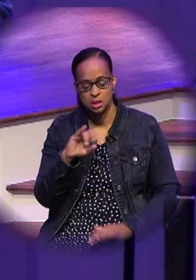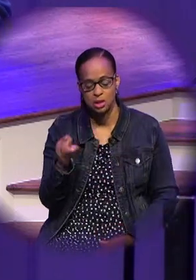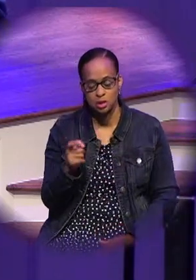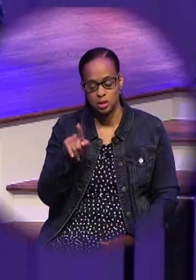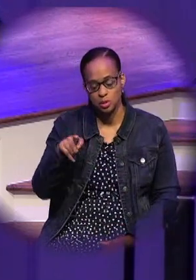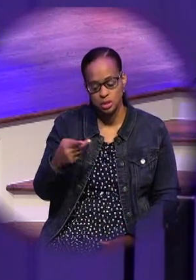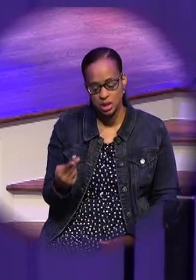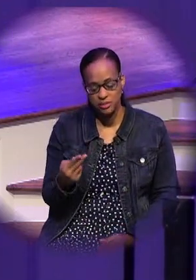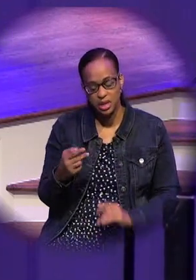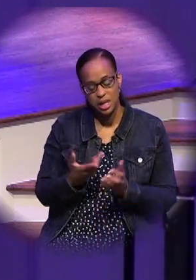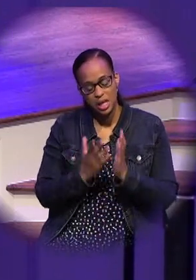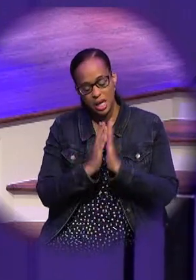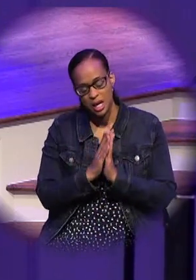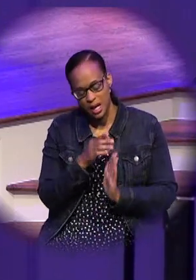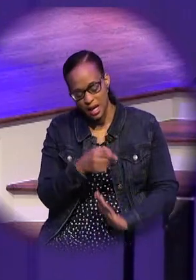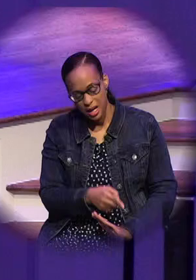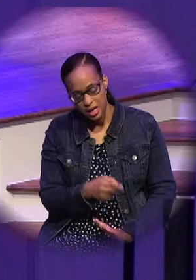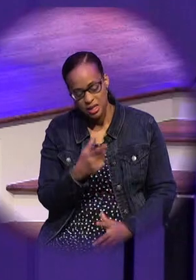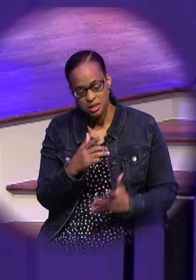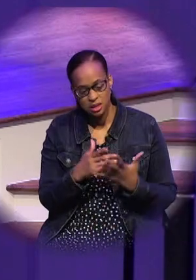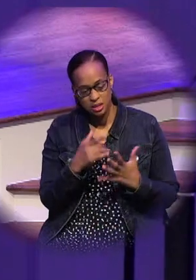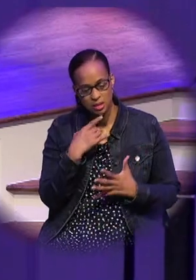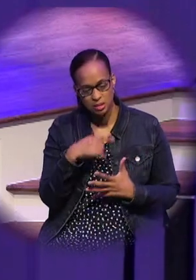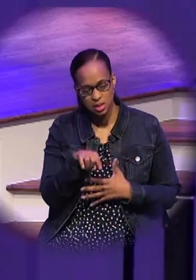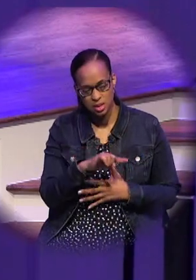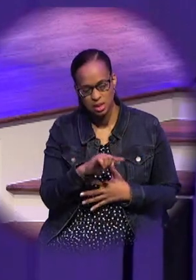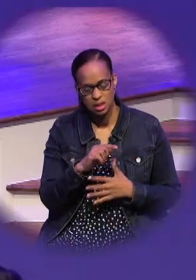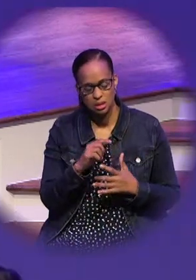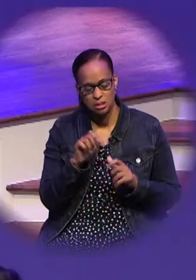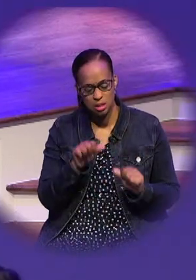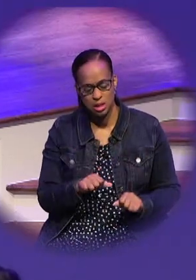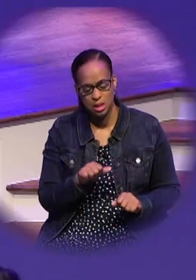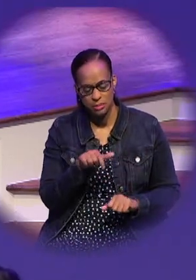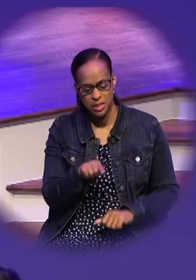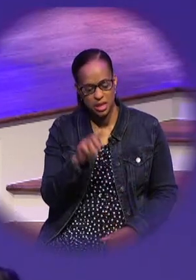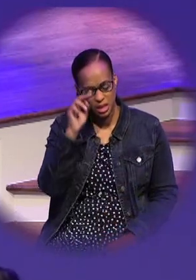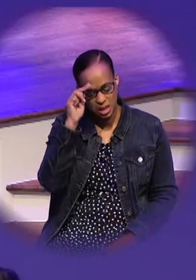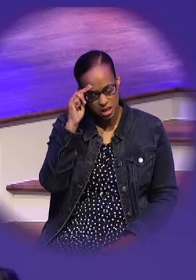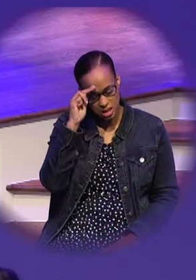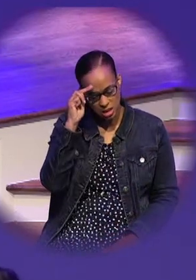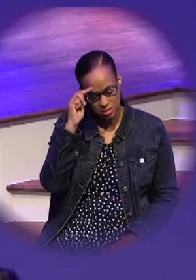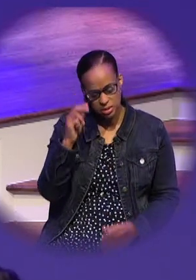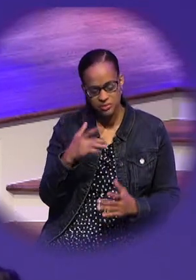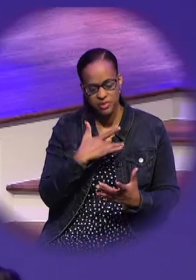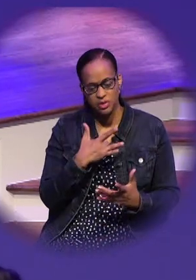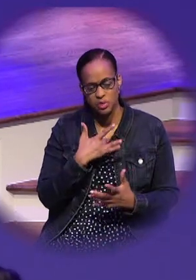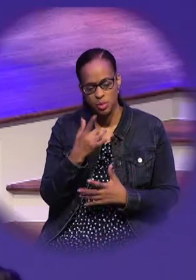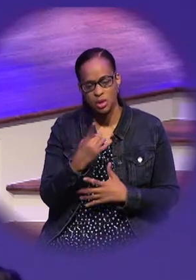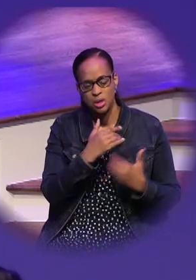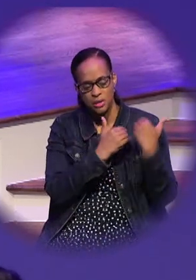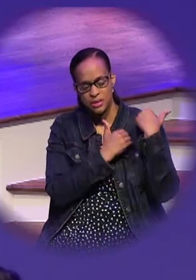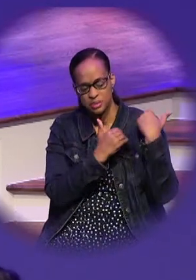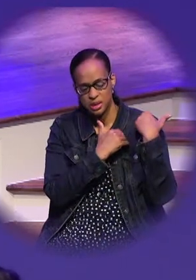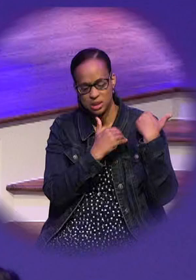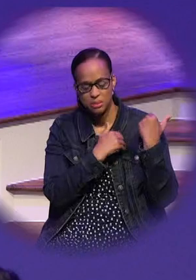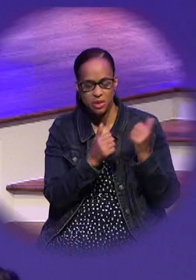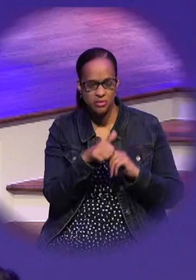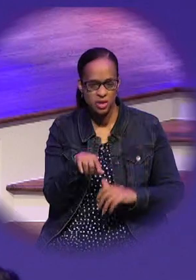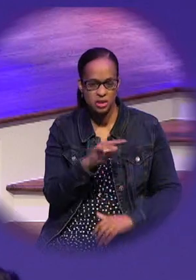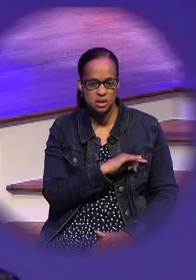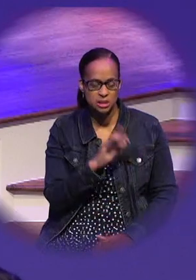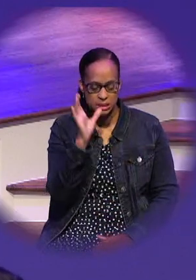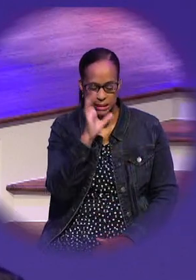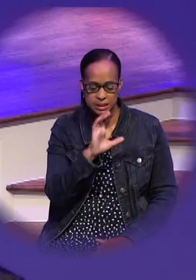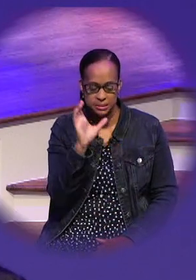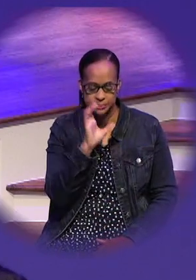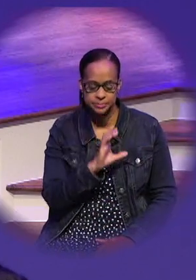and asked Pilate for Christ's body, and he and Nicodemus were the ones responsible for seeing that he got a proper